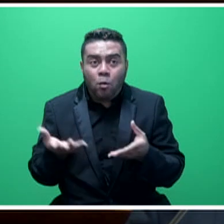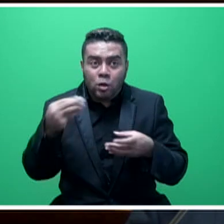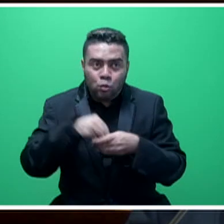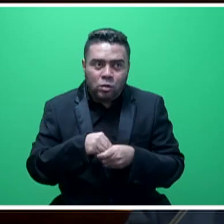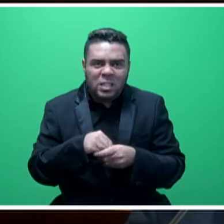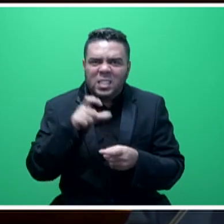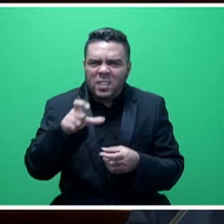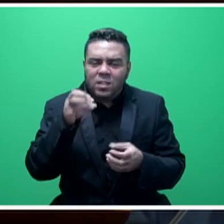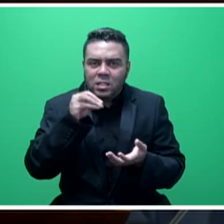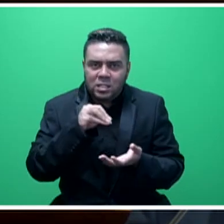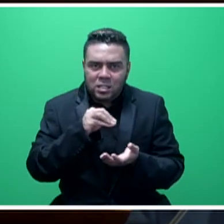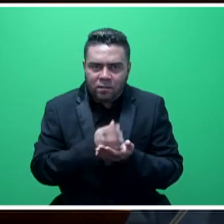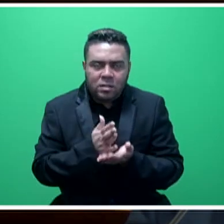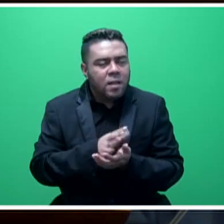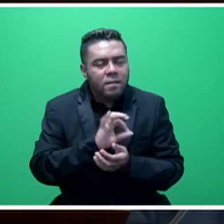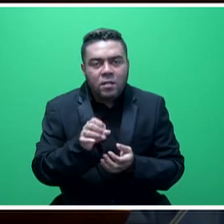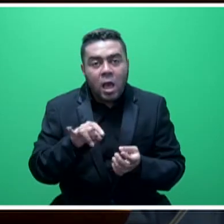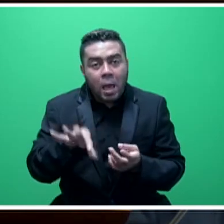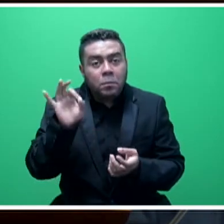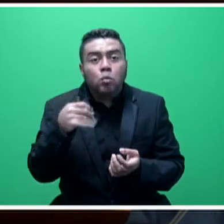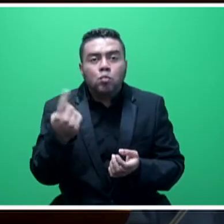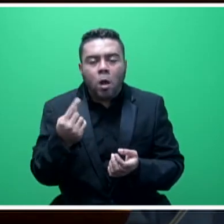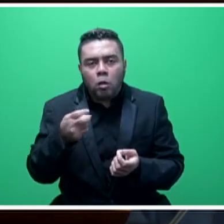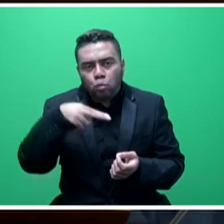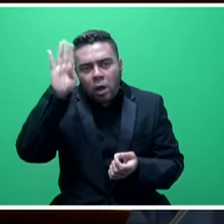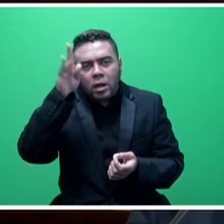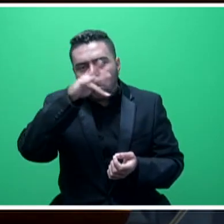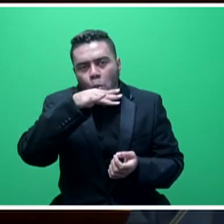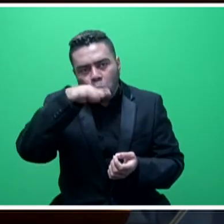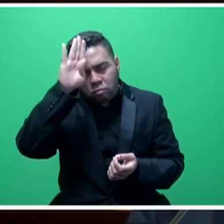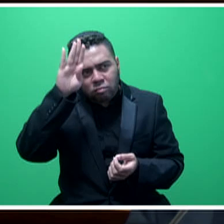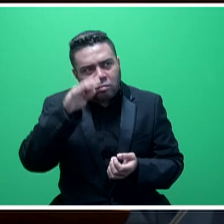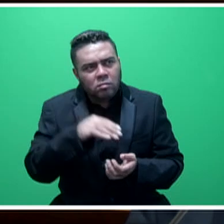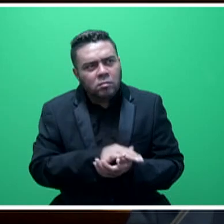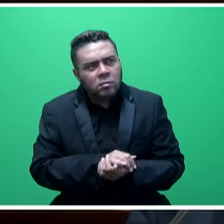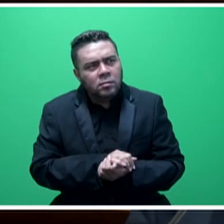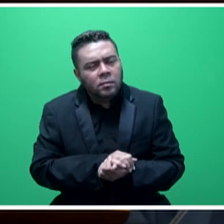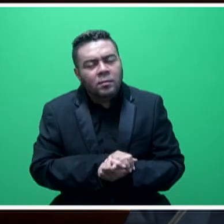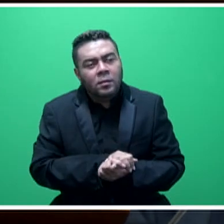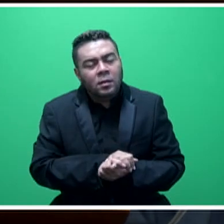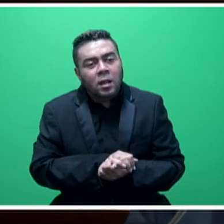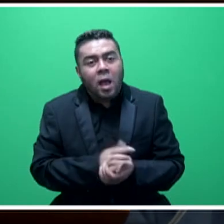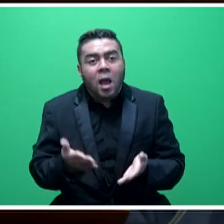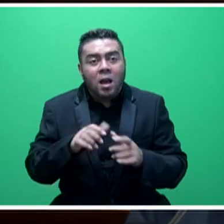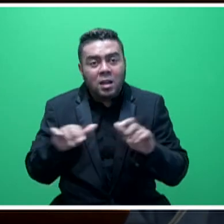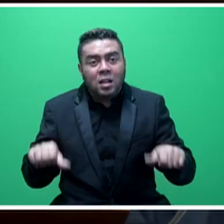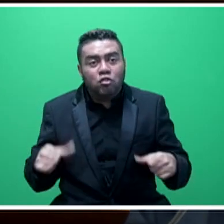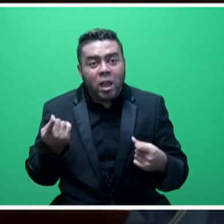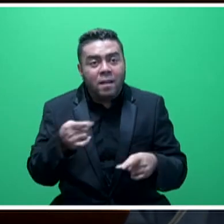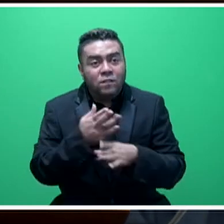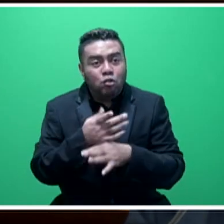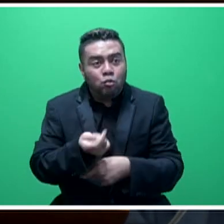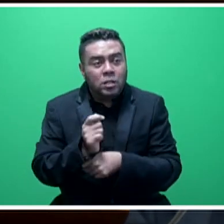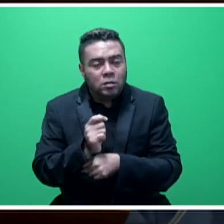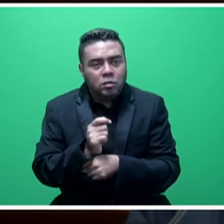civil servants in the absence of the Tarangi Koro. The Ministry is also working with the Ministry of Agriculture and Fisheries to enhance rural